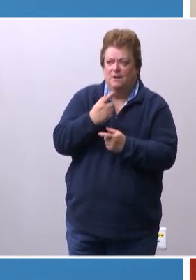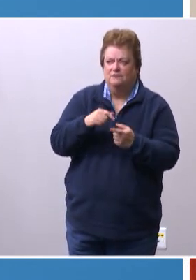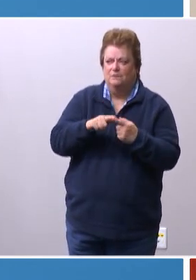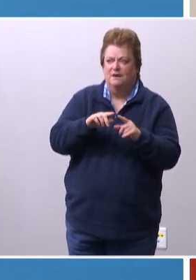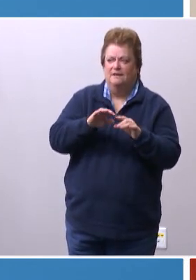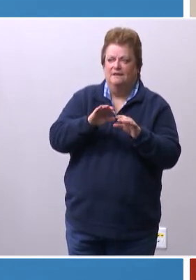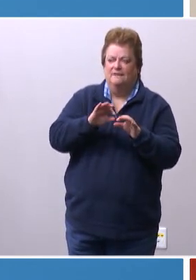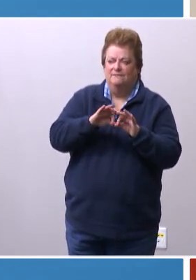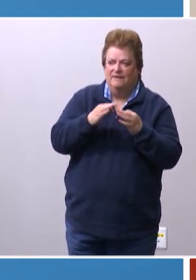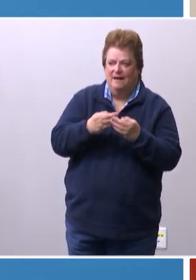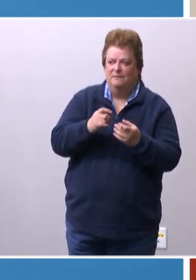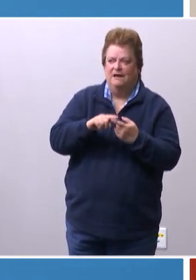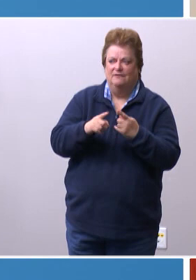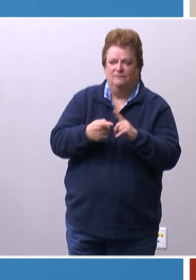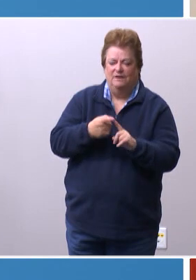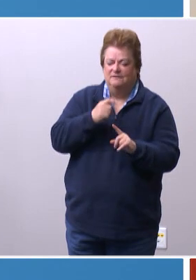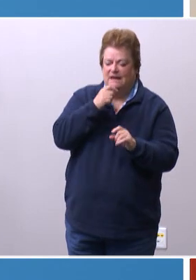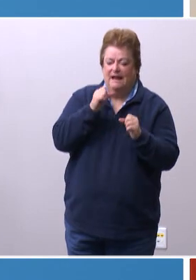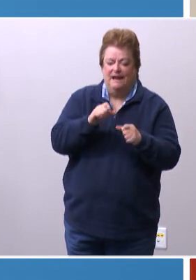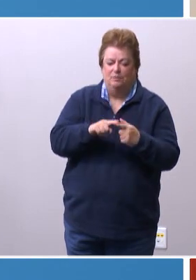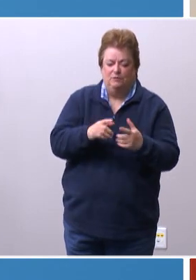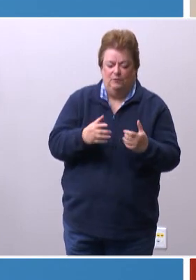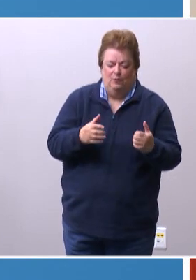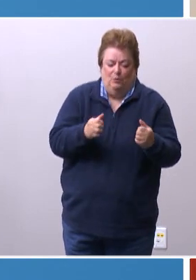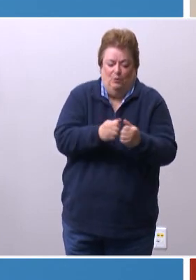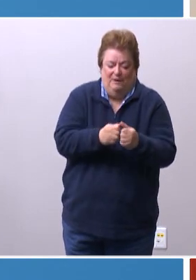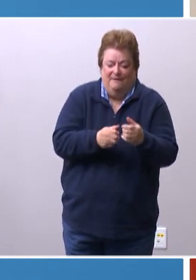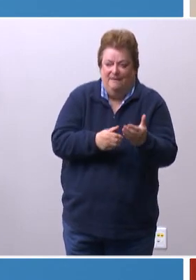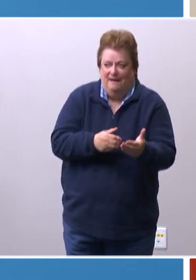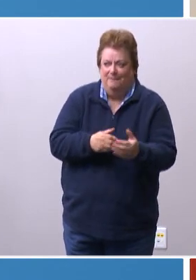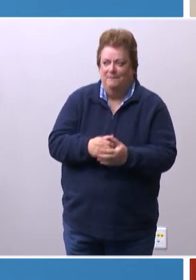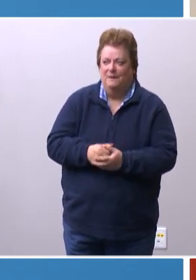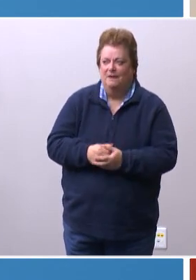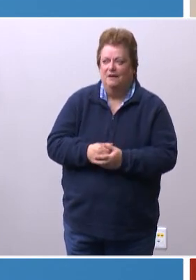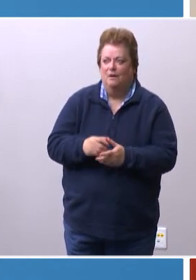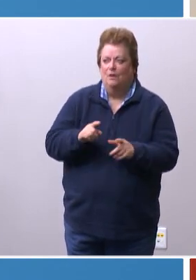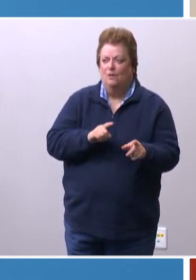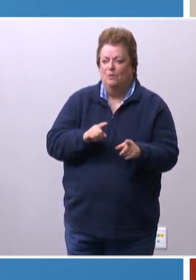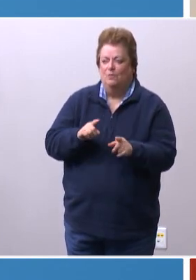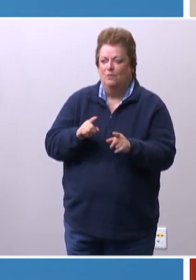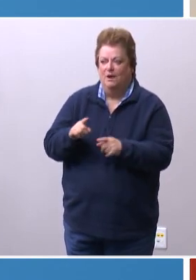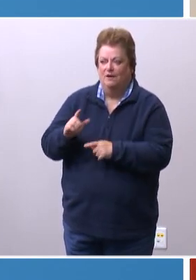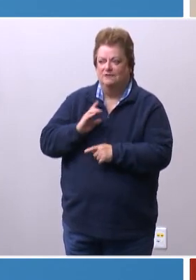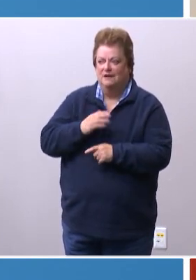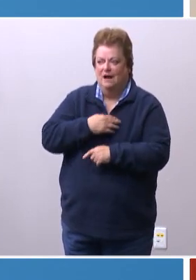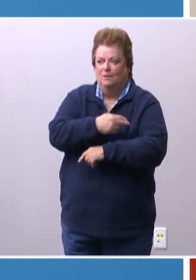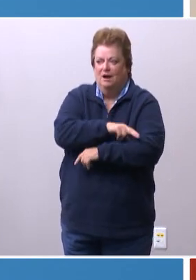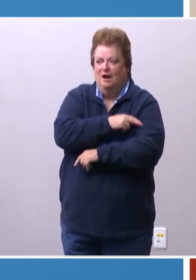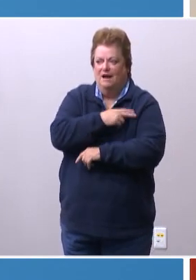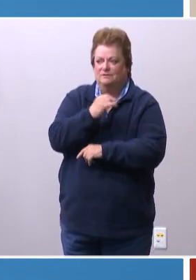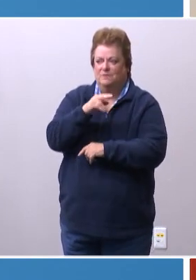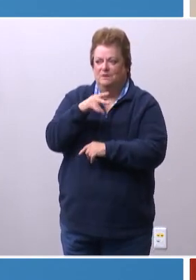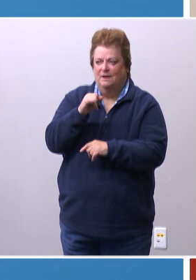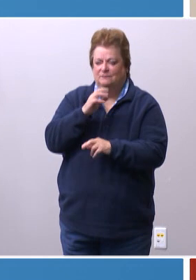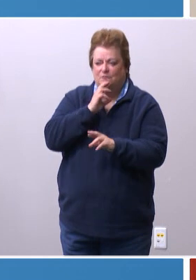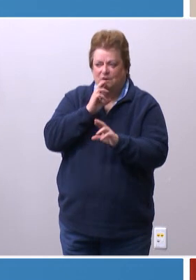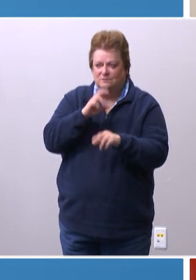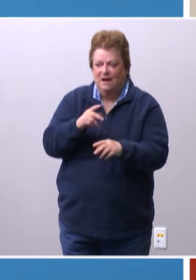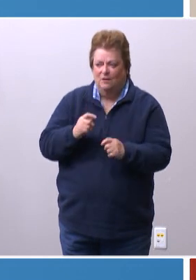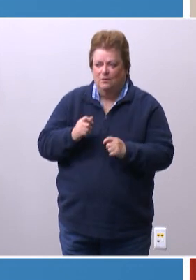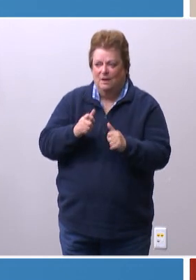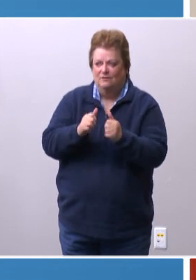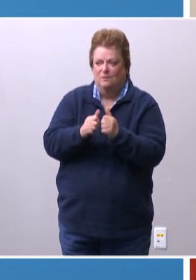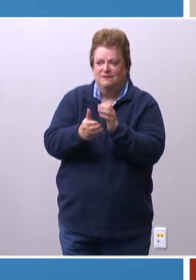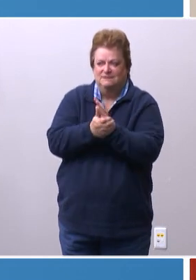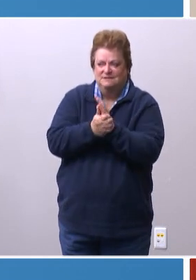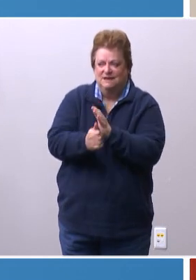and friends were unable to be present. And whereas our hospital heroes have responded rapidly with skill and creativity